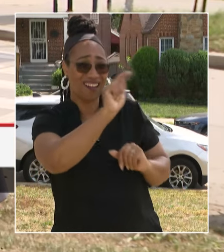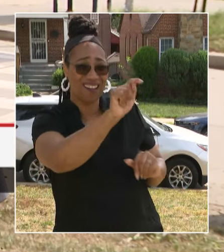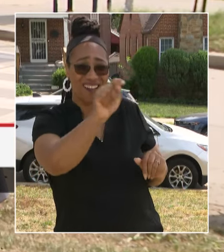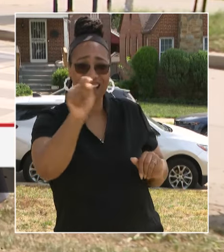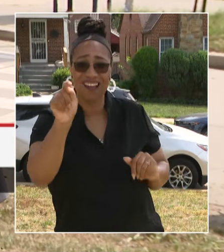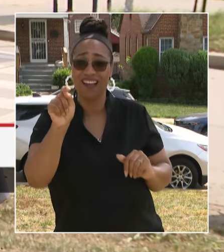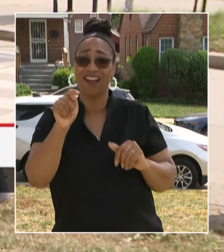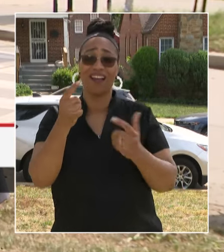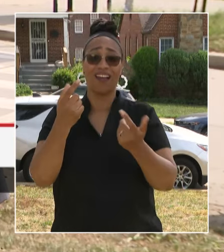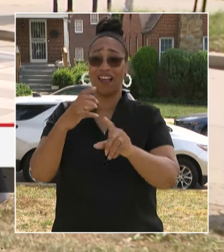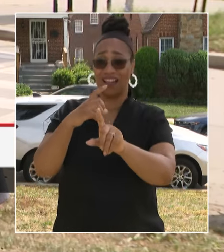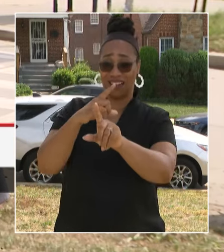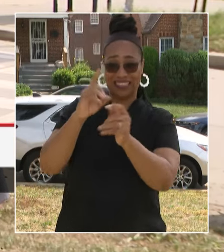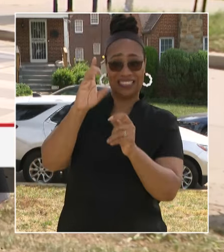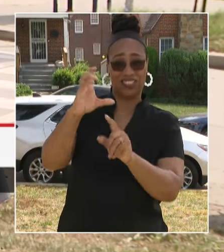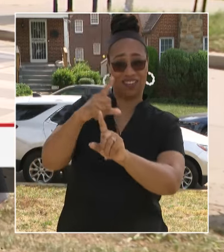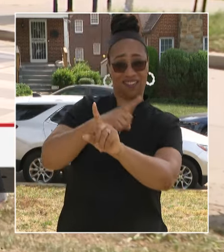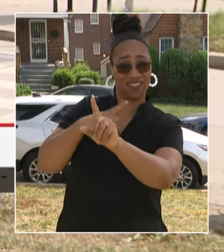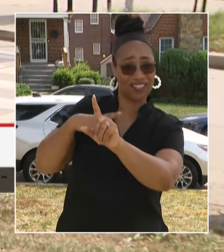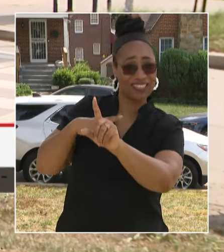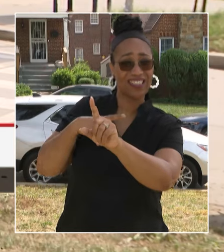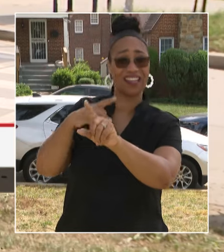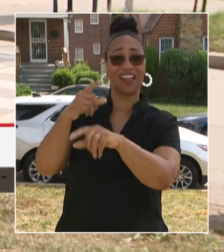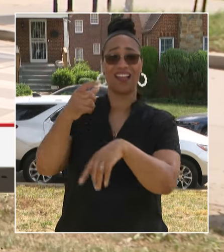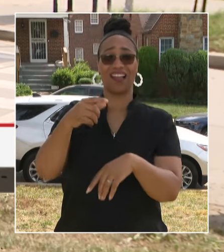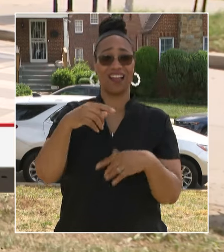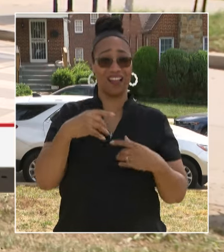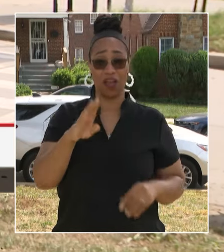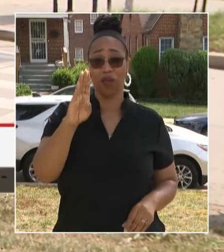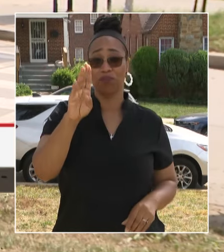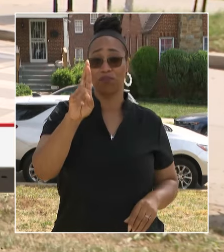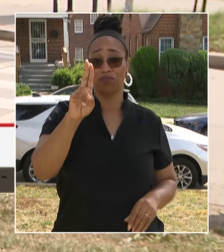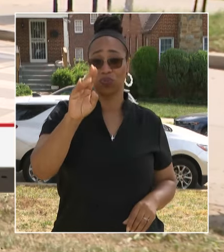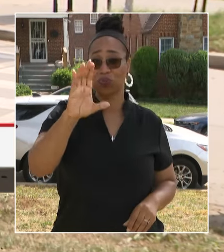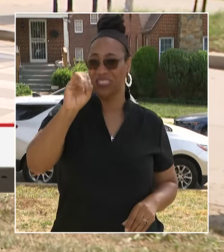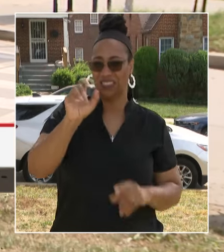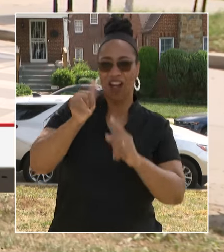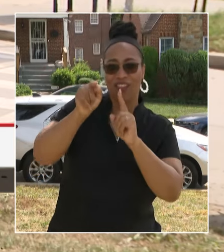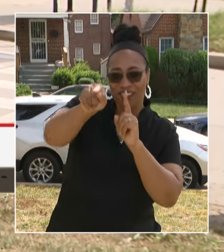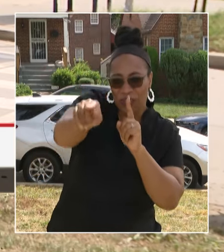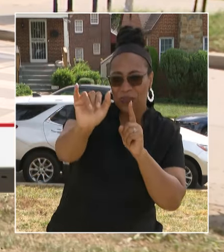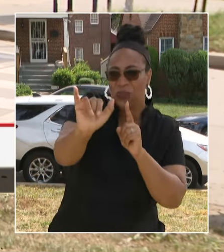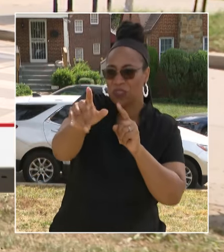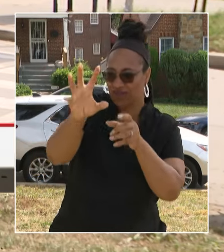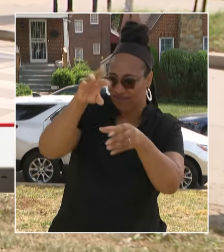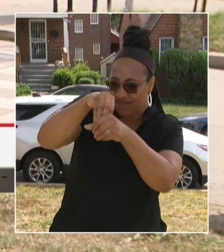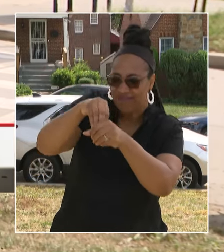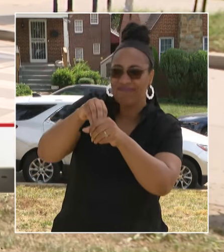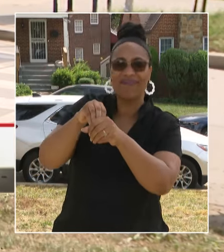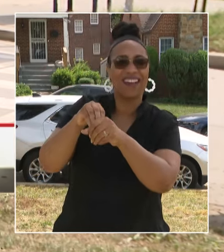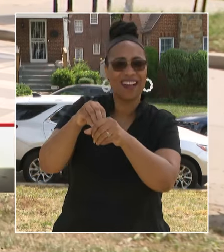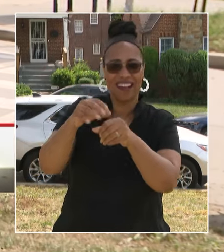was the council member's chief of staff, whether it was with Brian Flowers and of